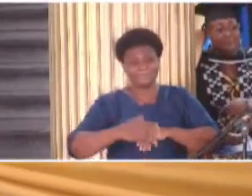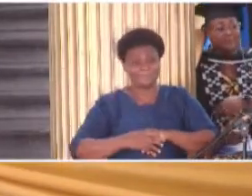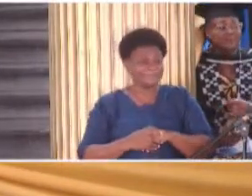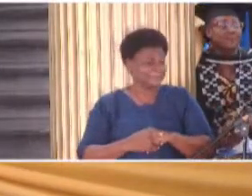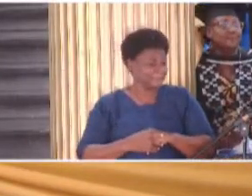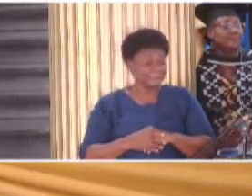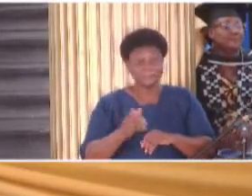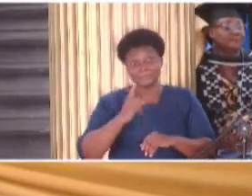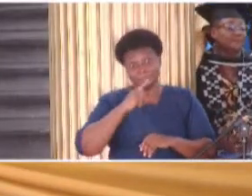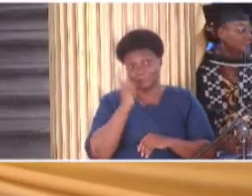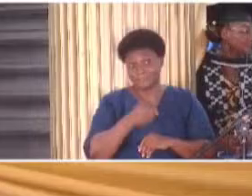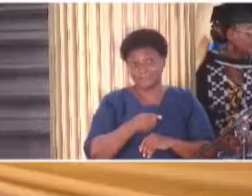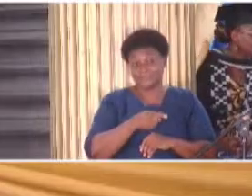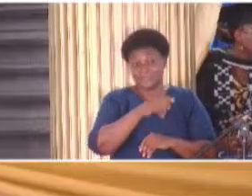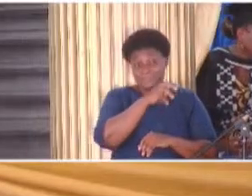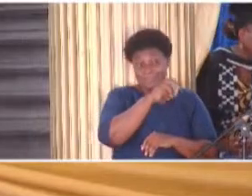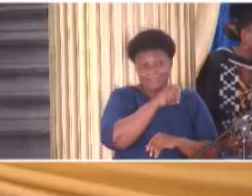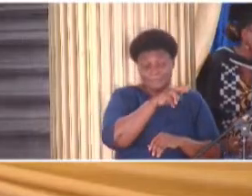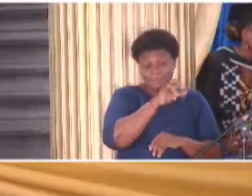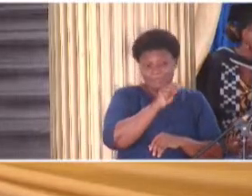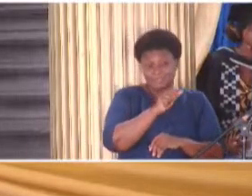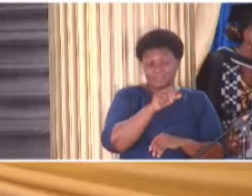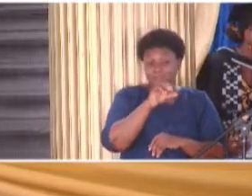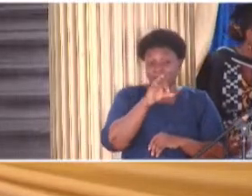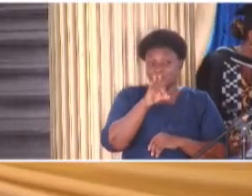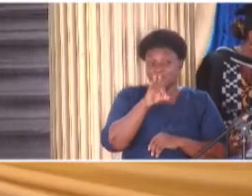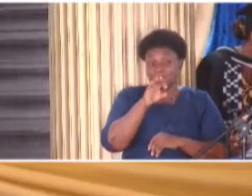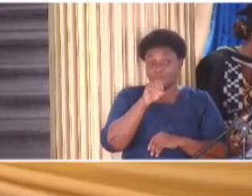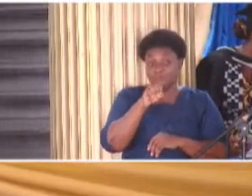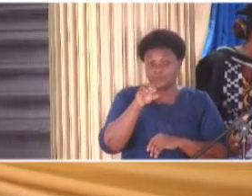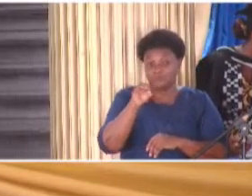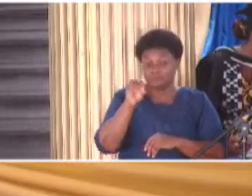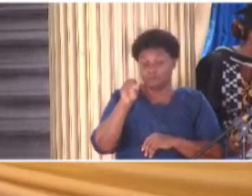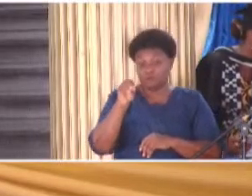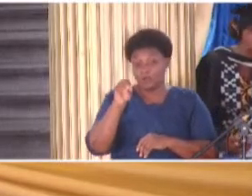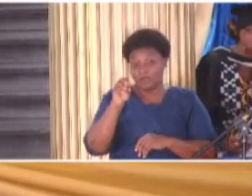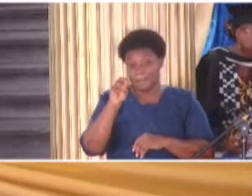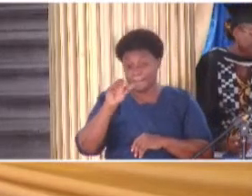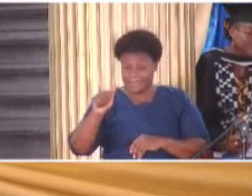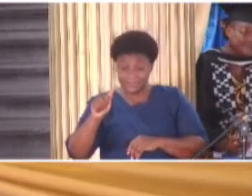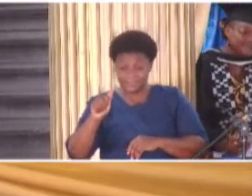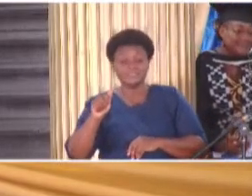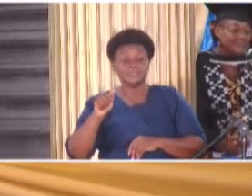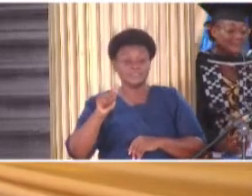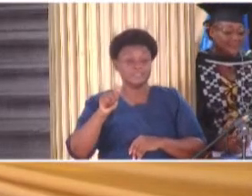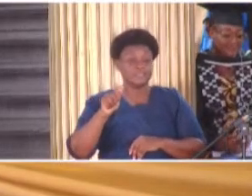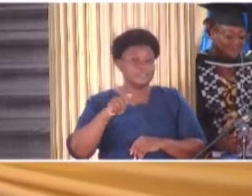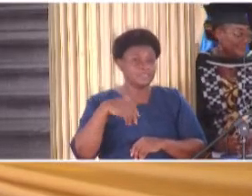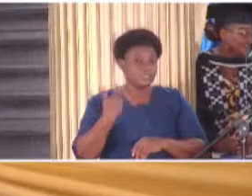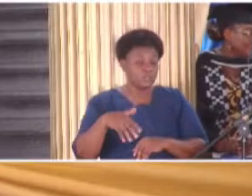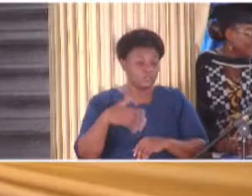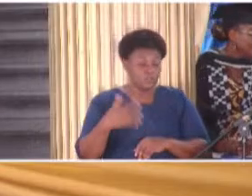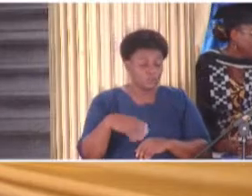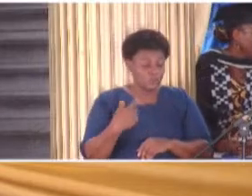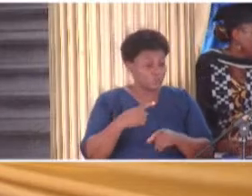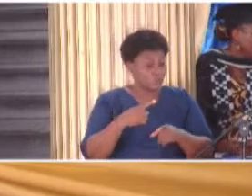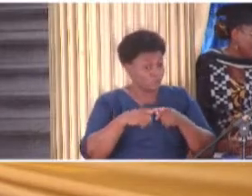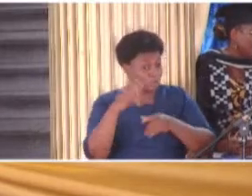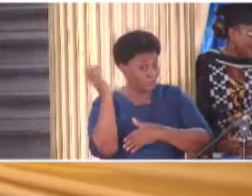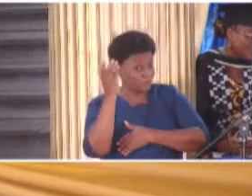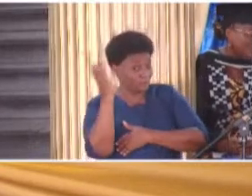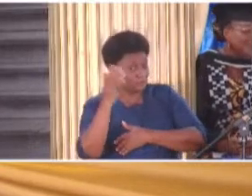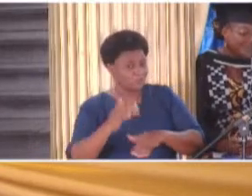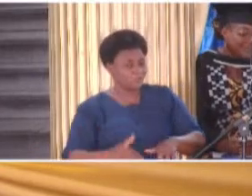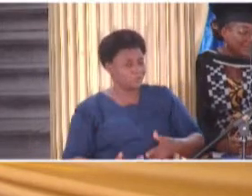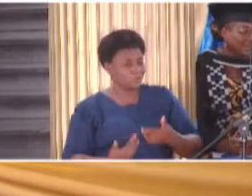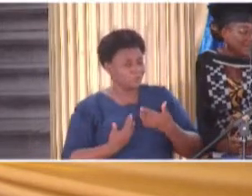Truly, Mrs. Fefuame, your address was truly inspiring. And I'm sure you